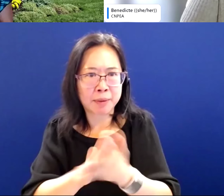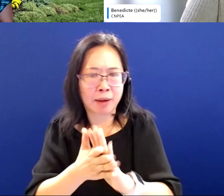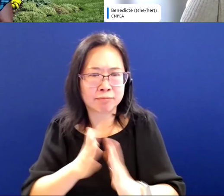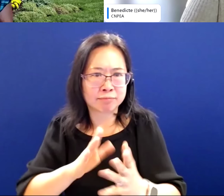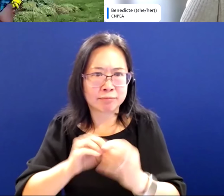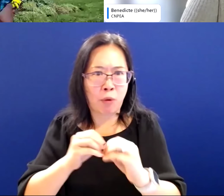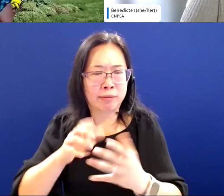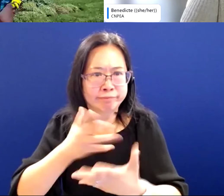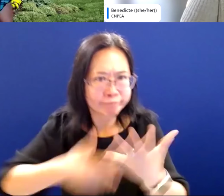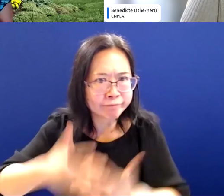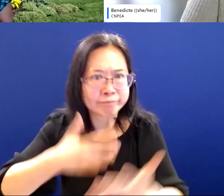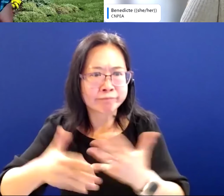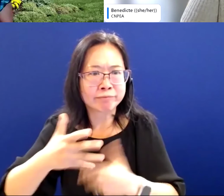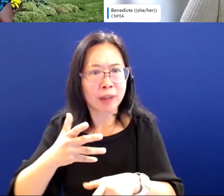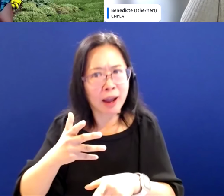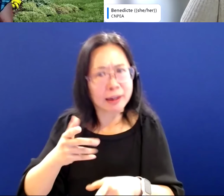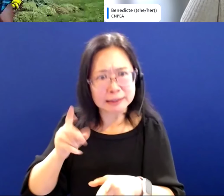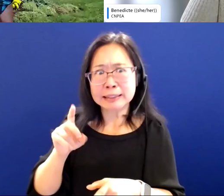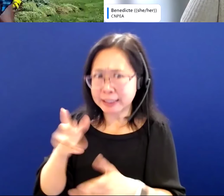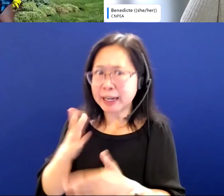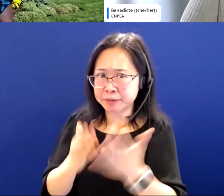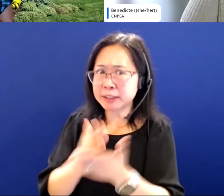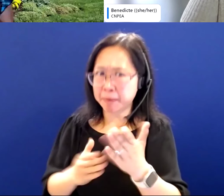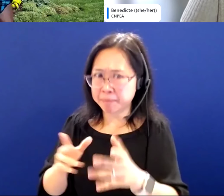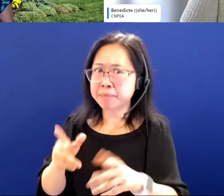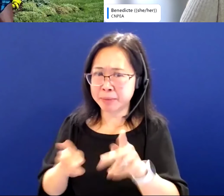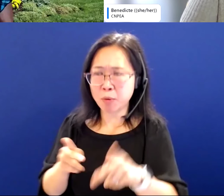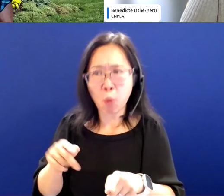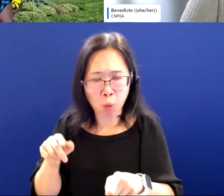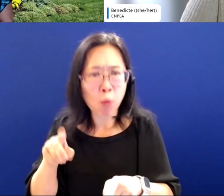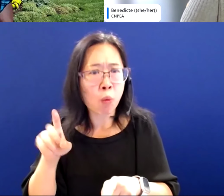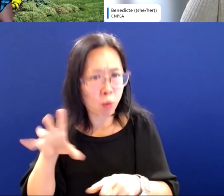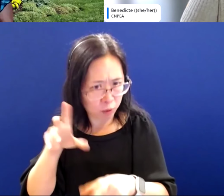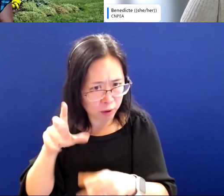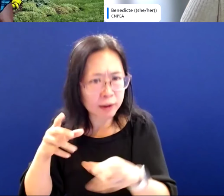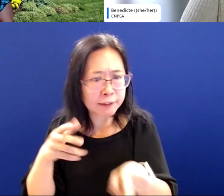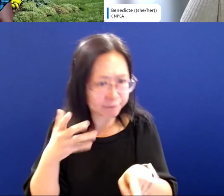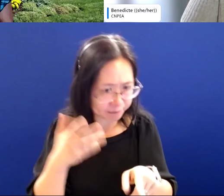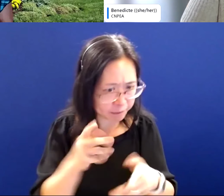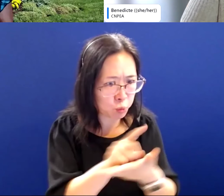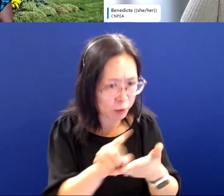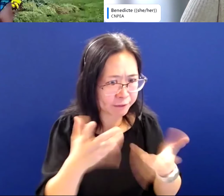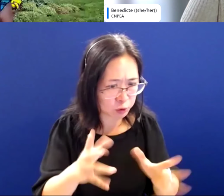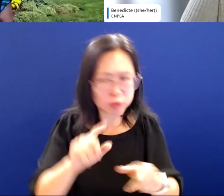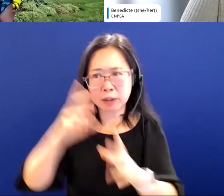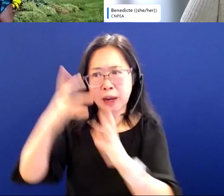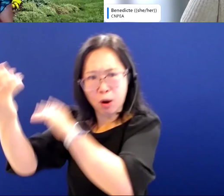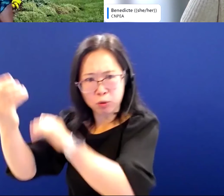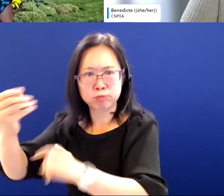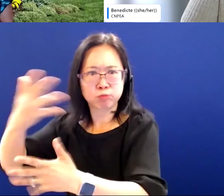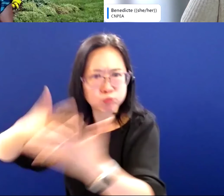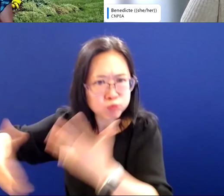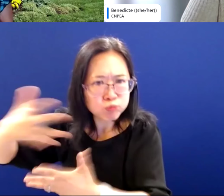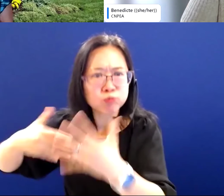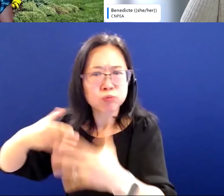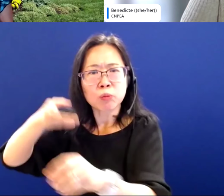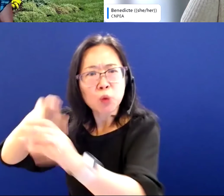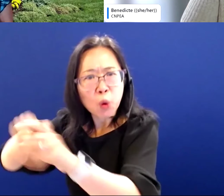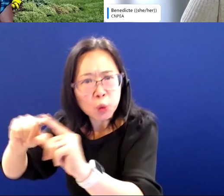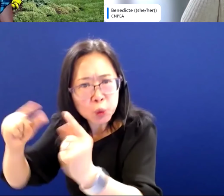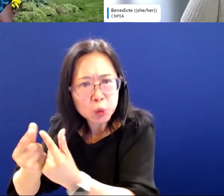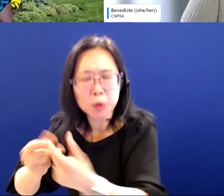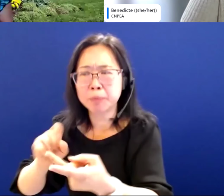have people saying that they were getting out and joining groups, that they were, even just connecting with their family members